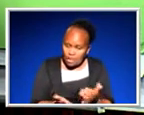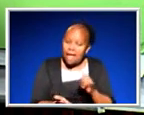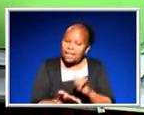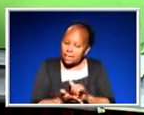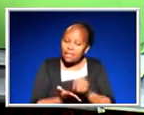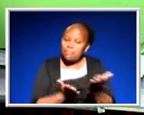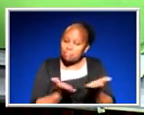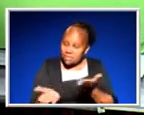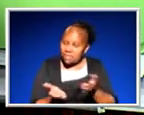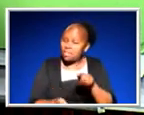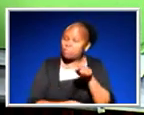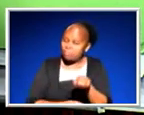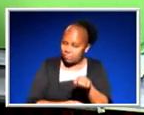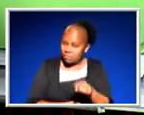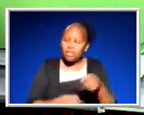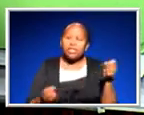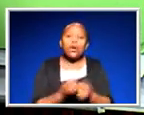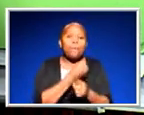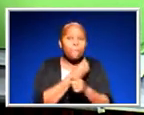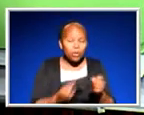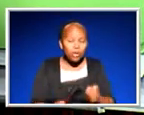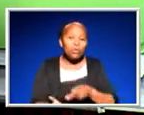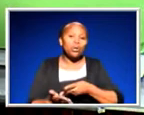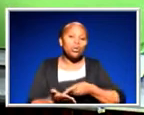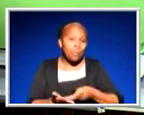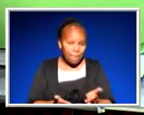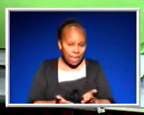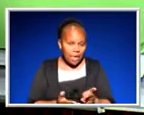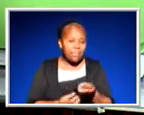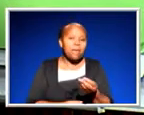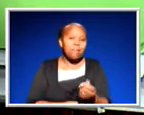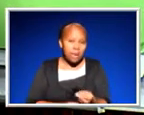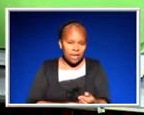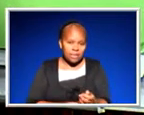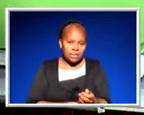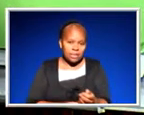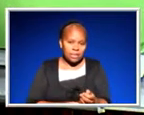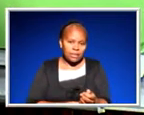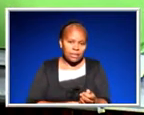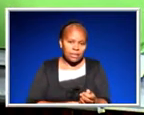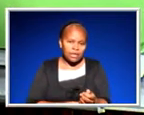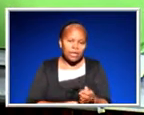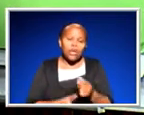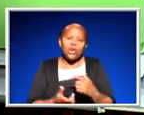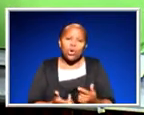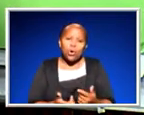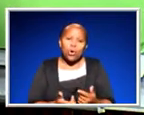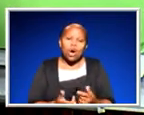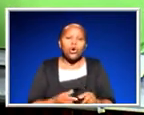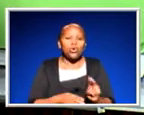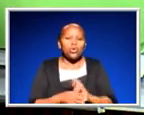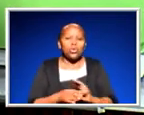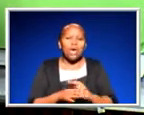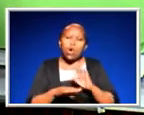the business cannot pay its debts. I will use a